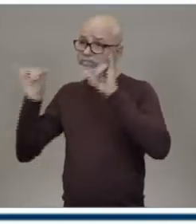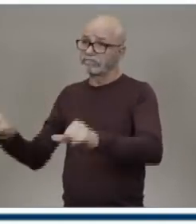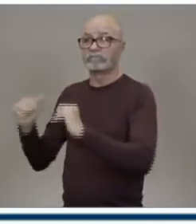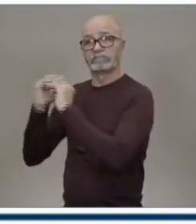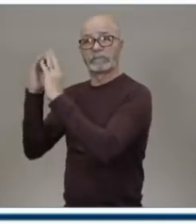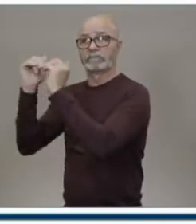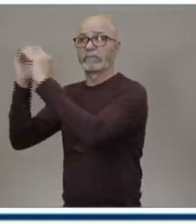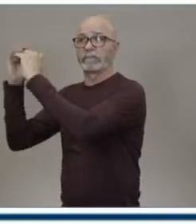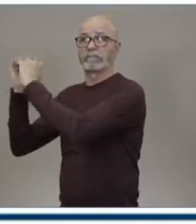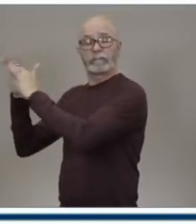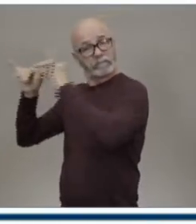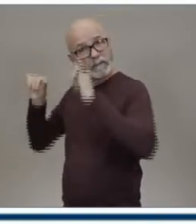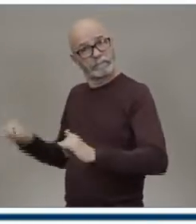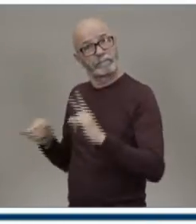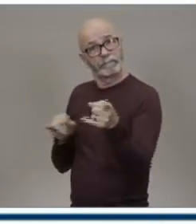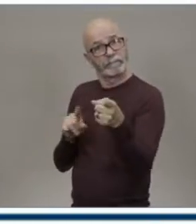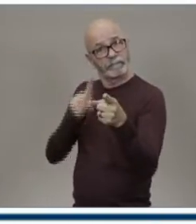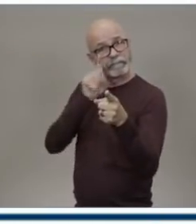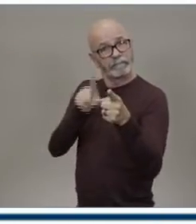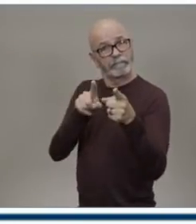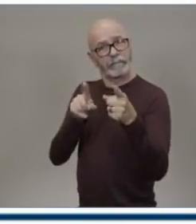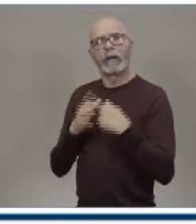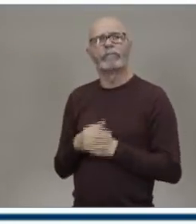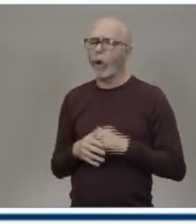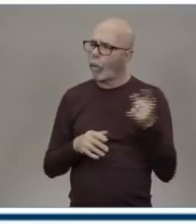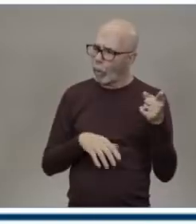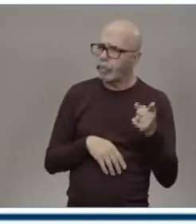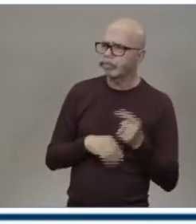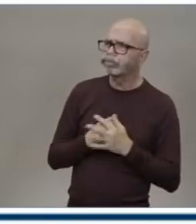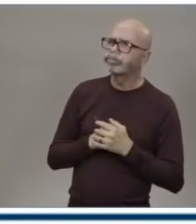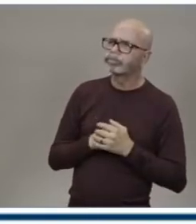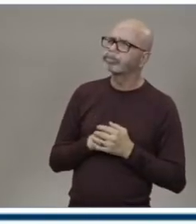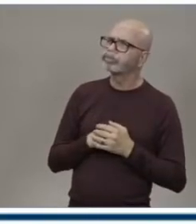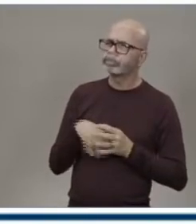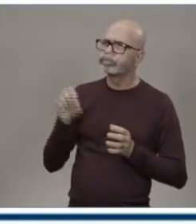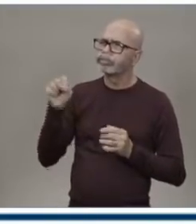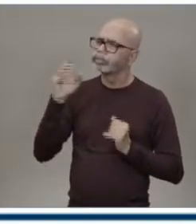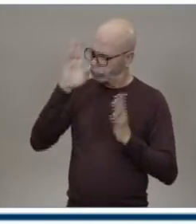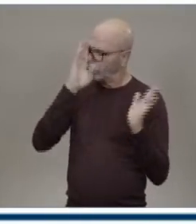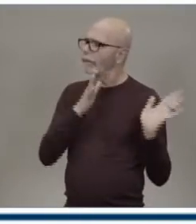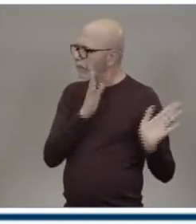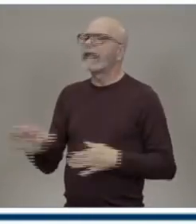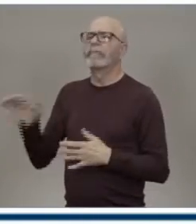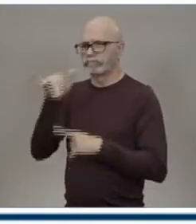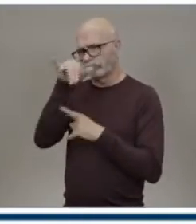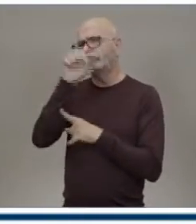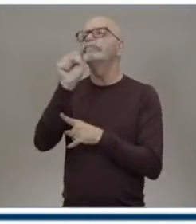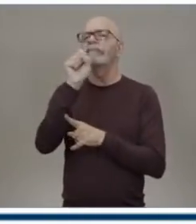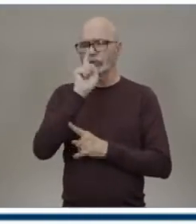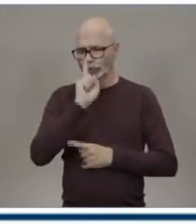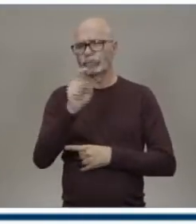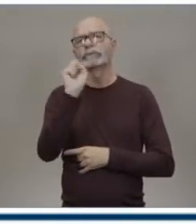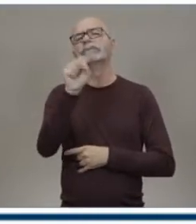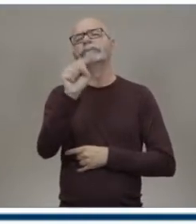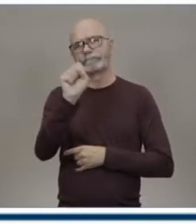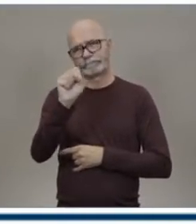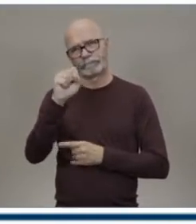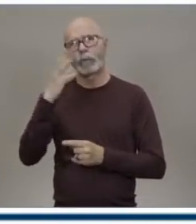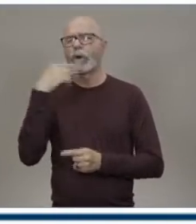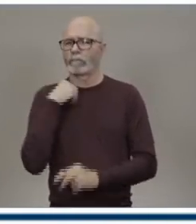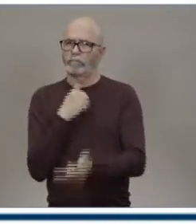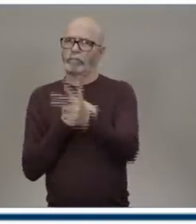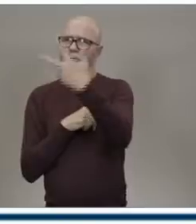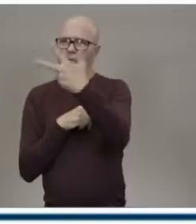continue. It's certainly part of our plan. Our thinking is continue to do our three kind of streams of testing. We have